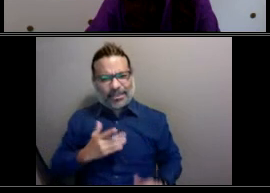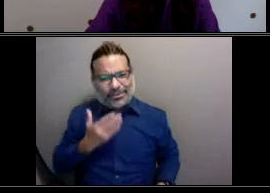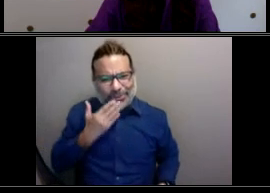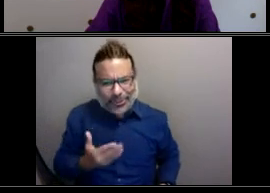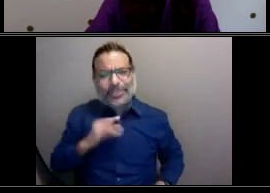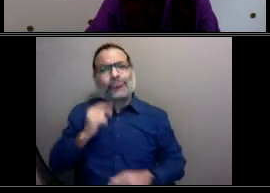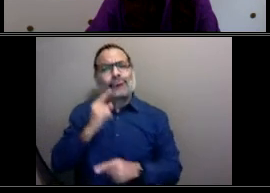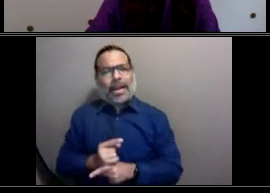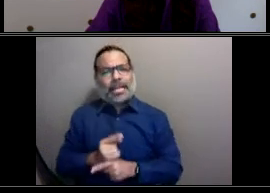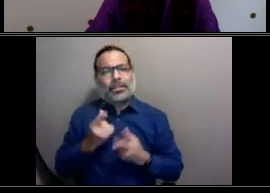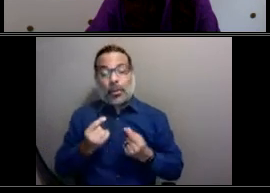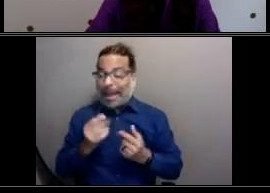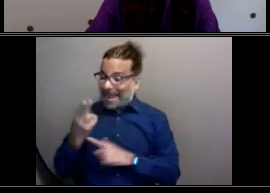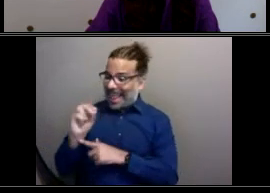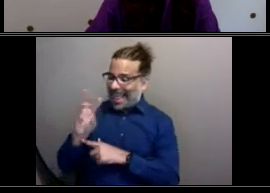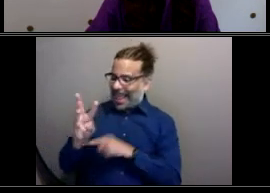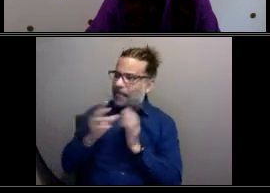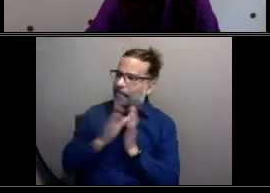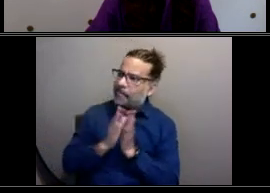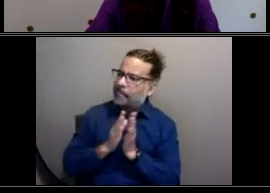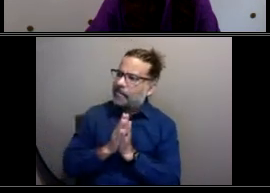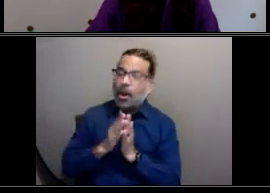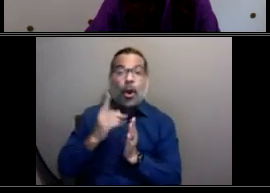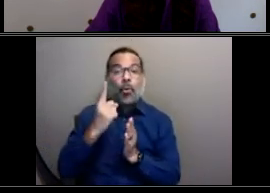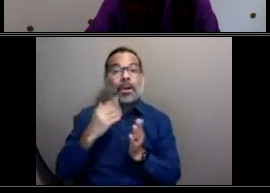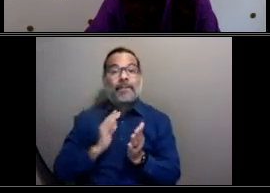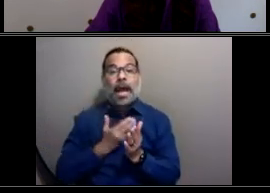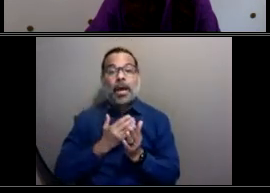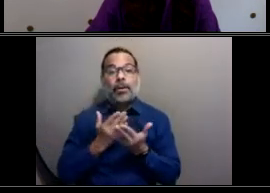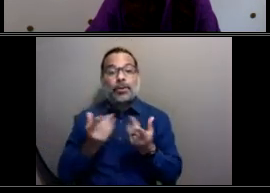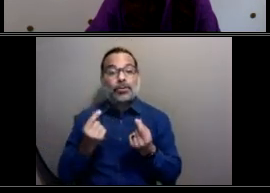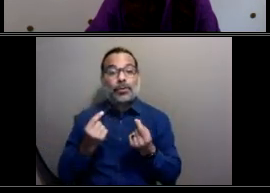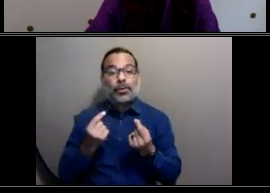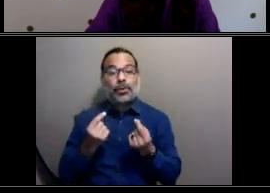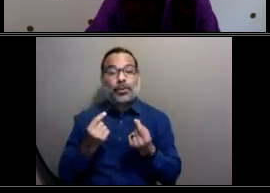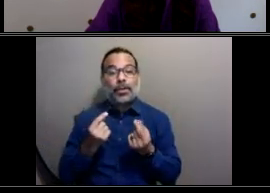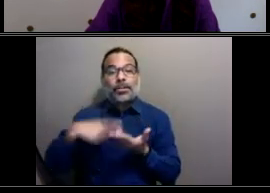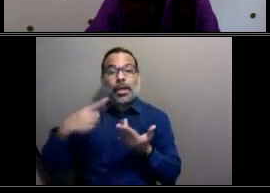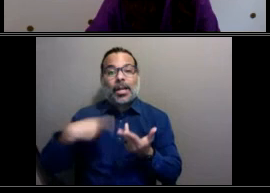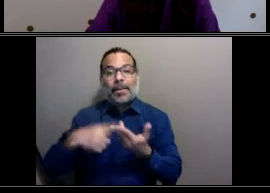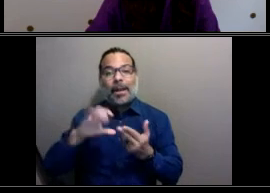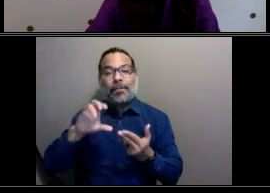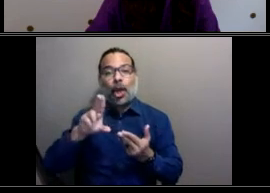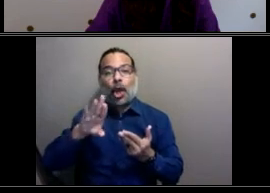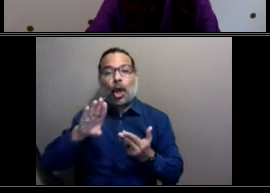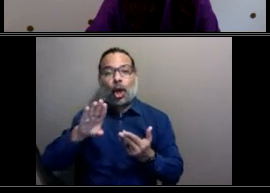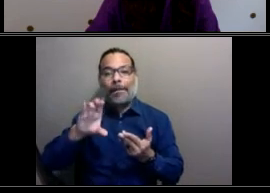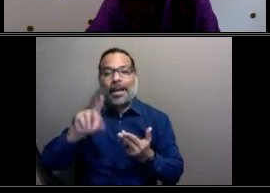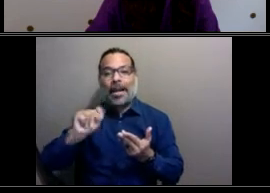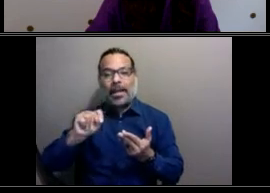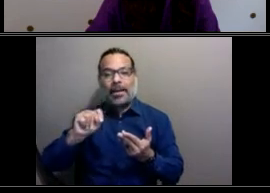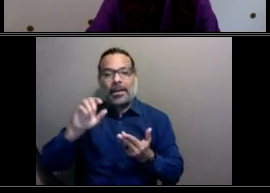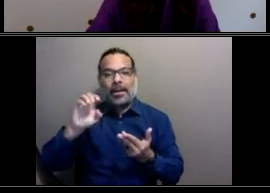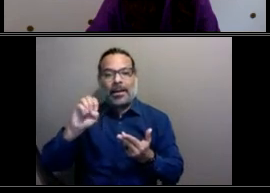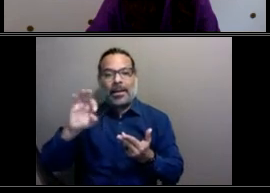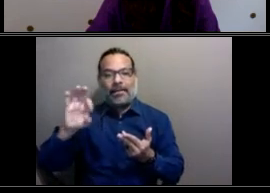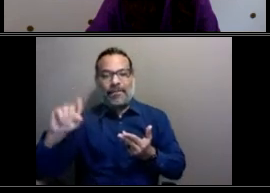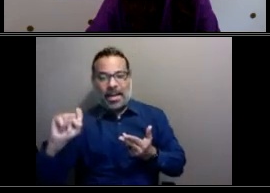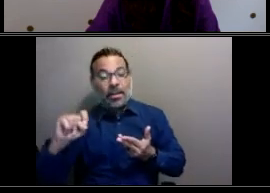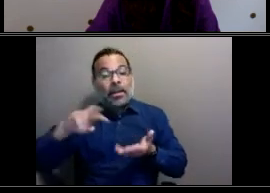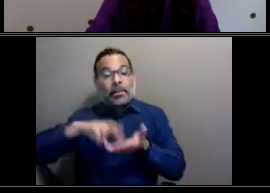terms of the how, one of our favorite things to do is talk about the curb cut effect. And if